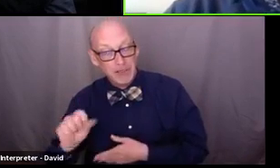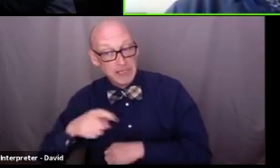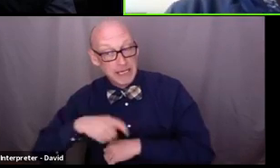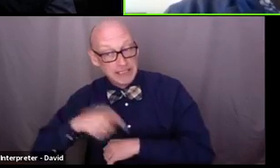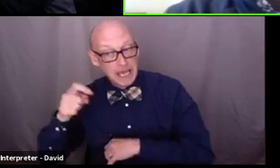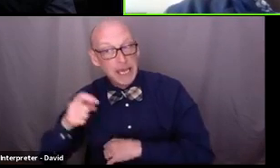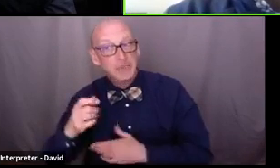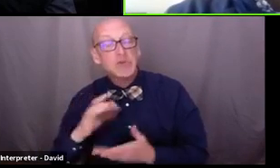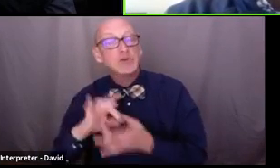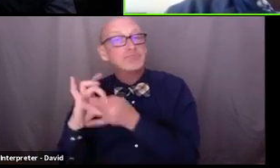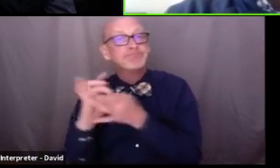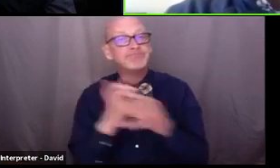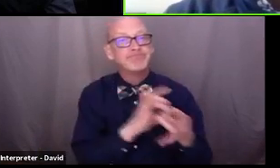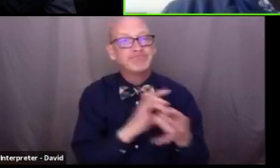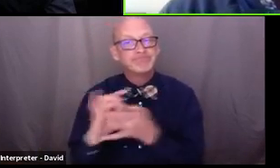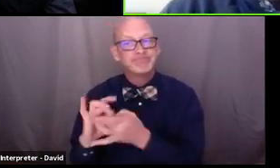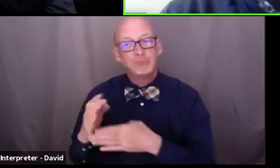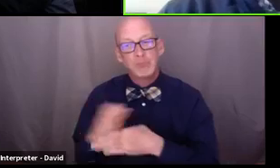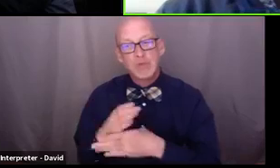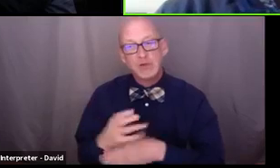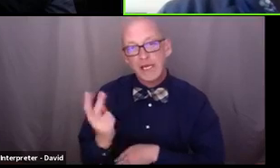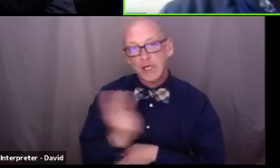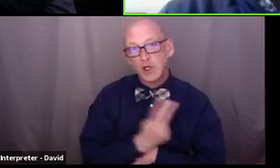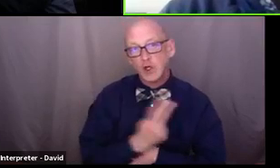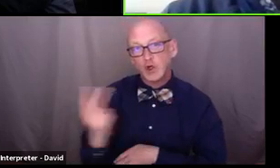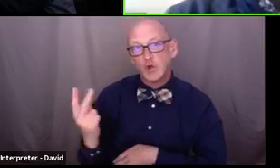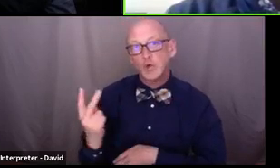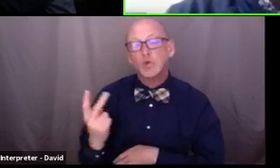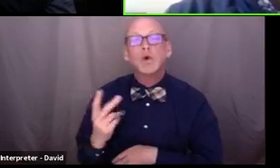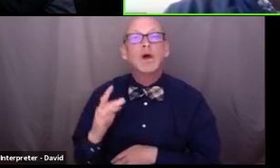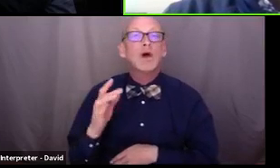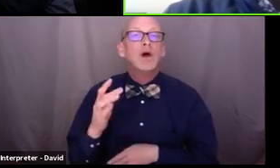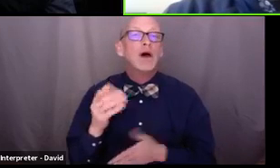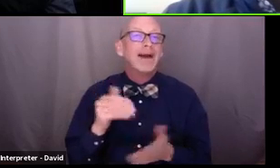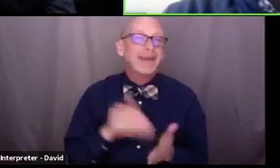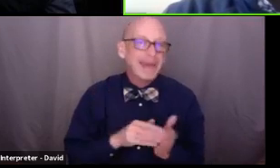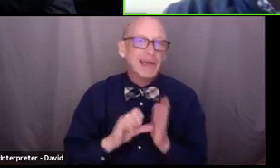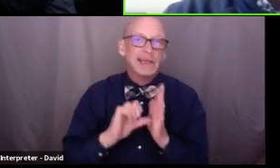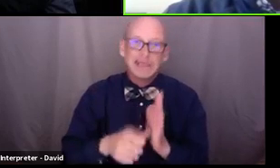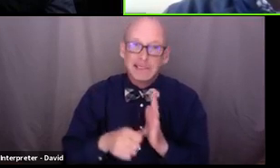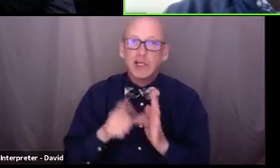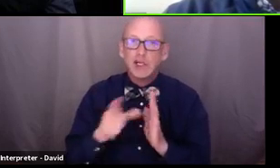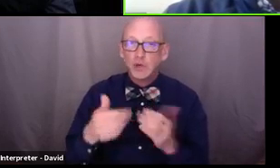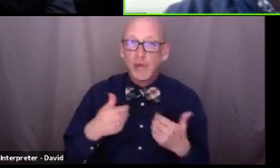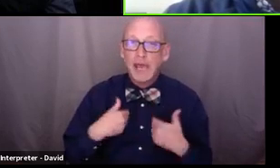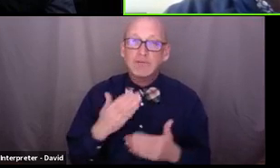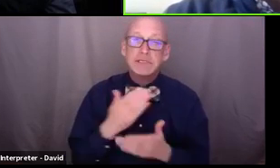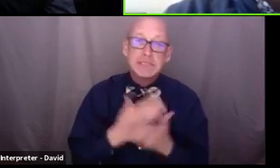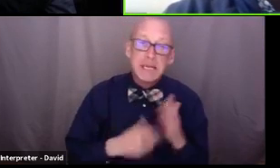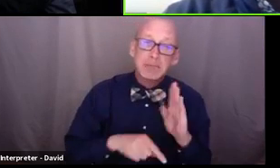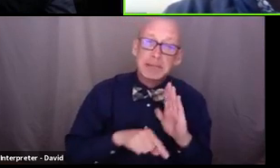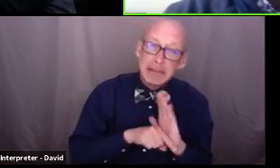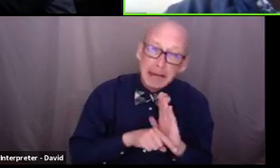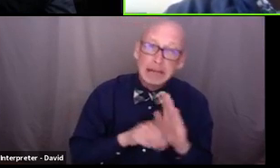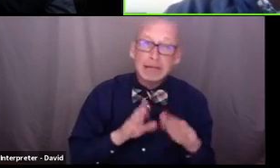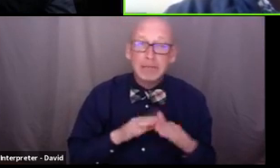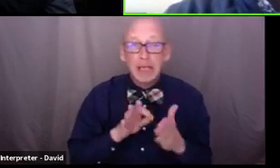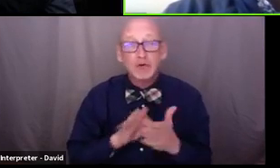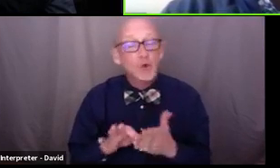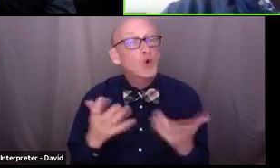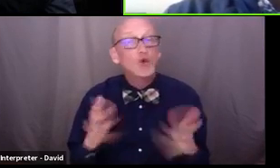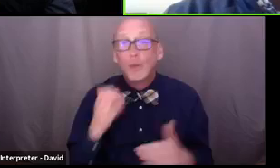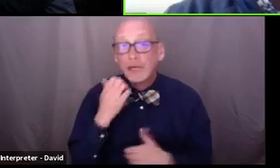correlation between the two. So that's why, once again, stressing that individuals, if you have some blemishes or issues with your credit score, don't be